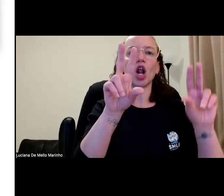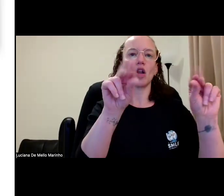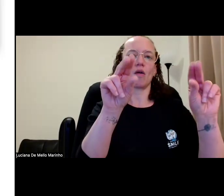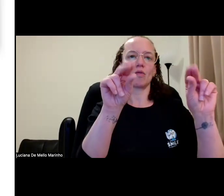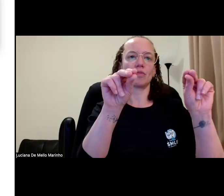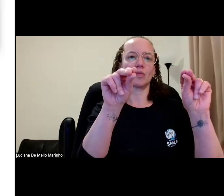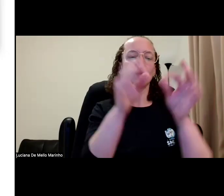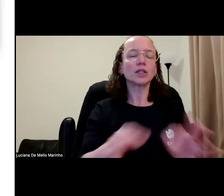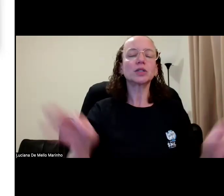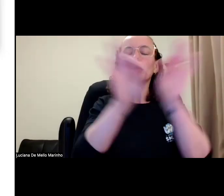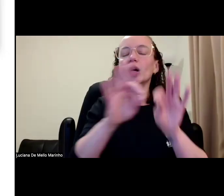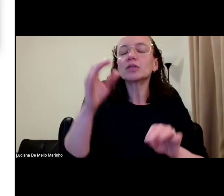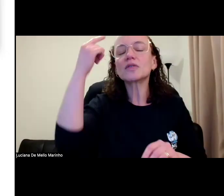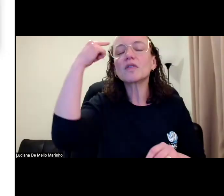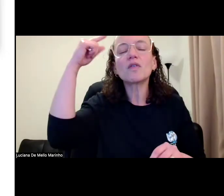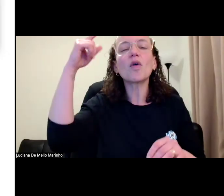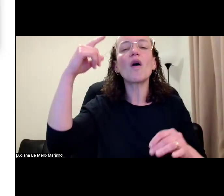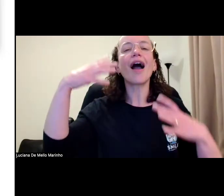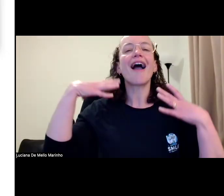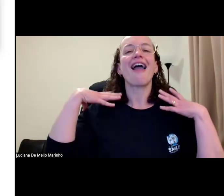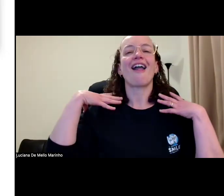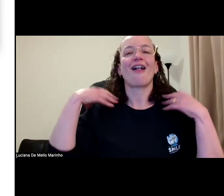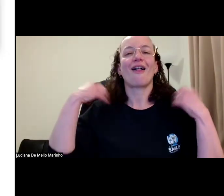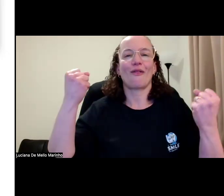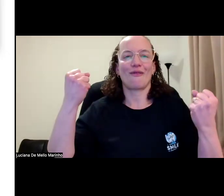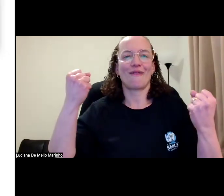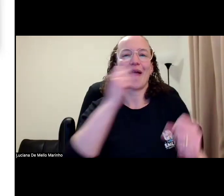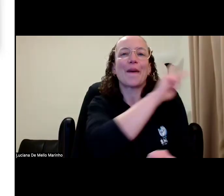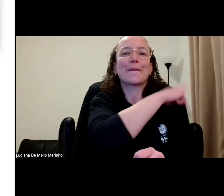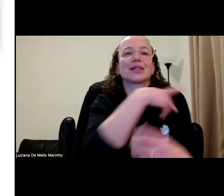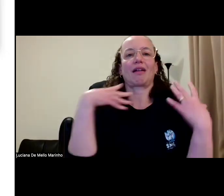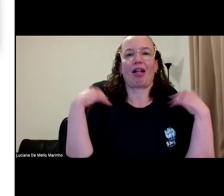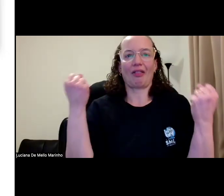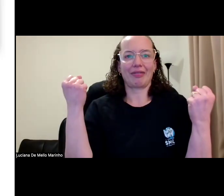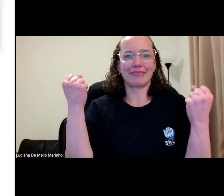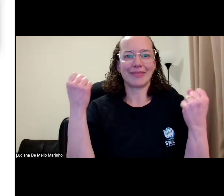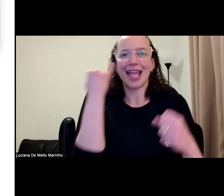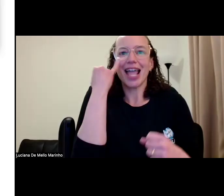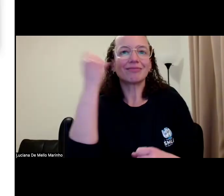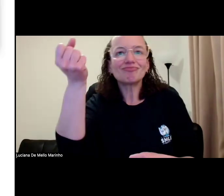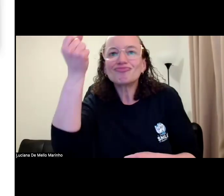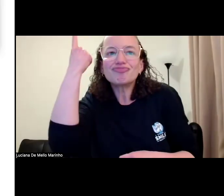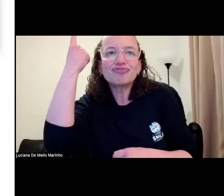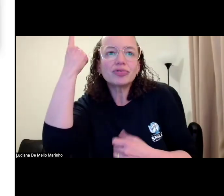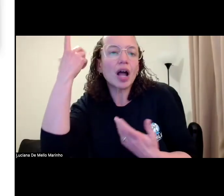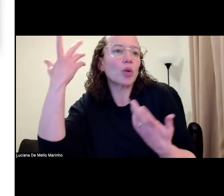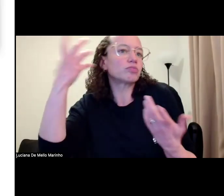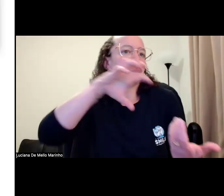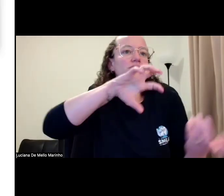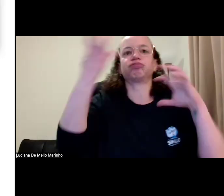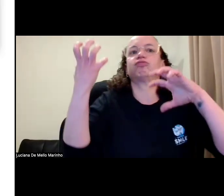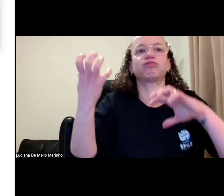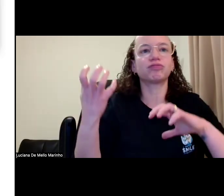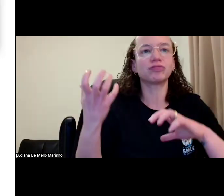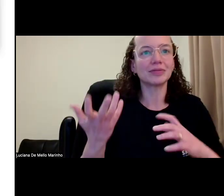for making sure that you're passing along information. This is for their health. This is for the patient's health. You know,